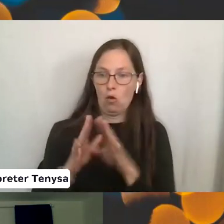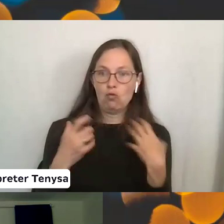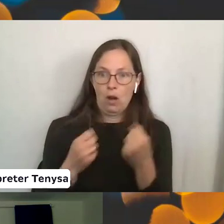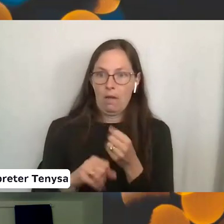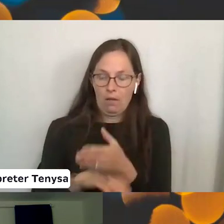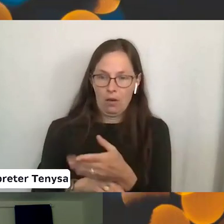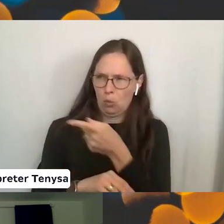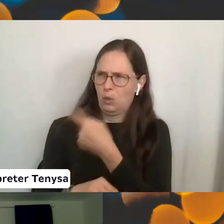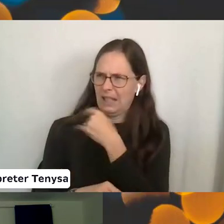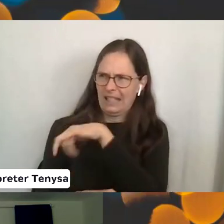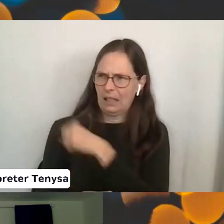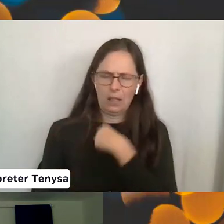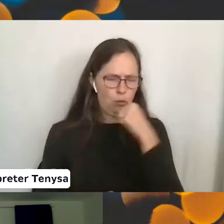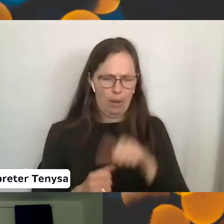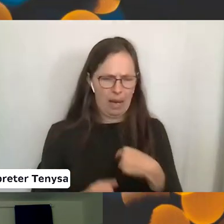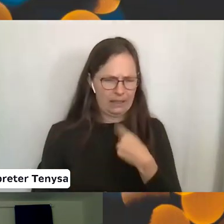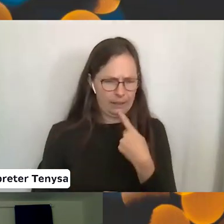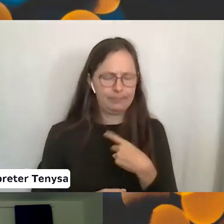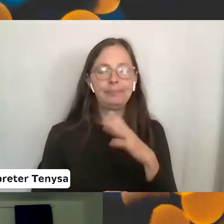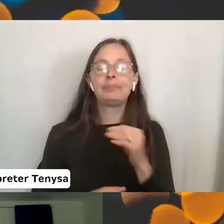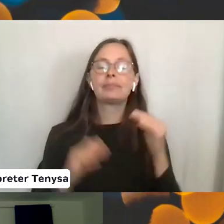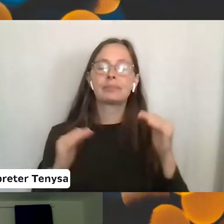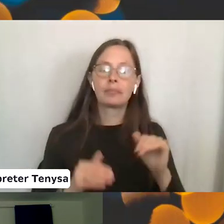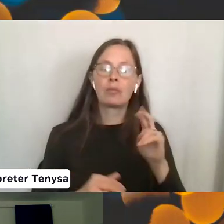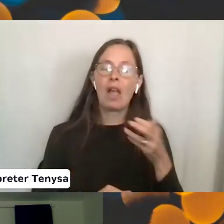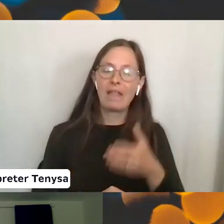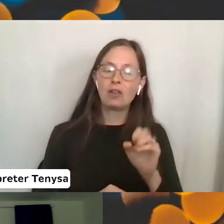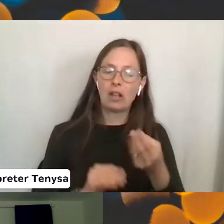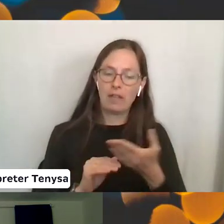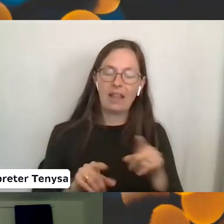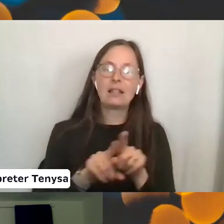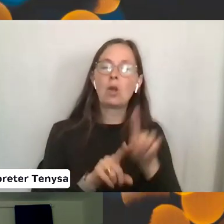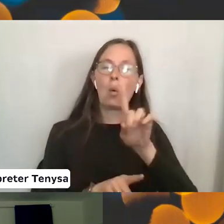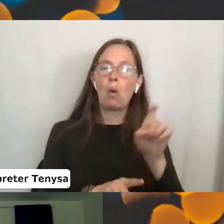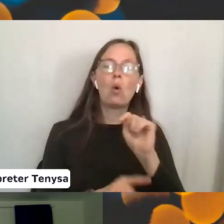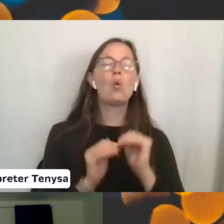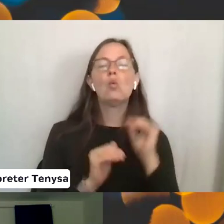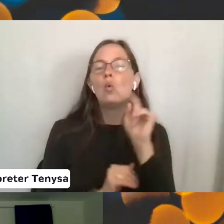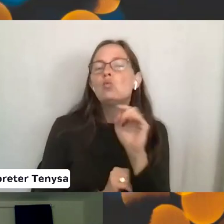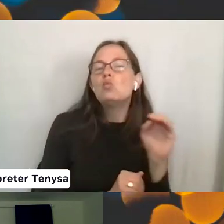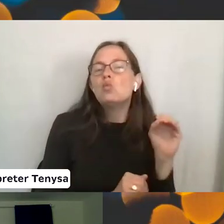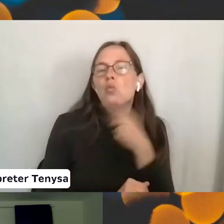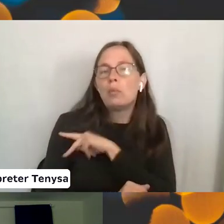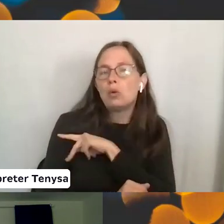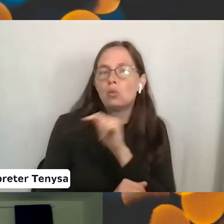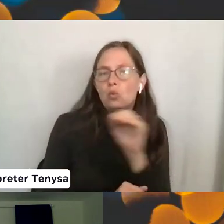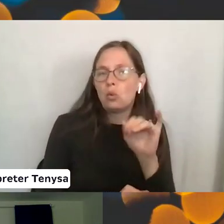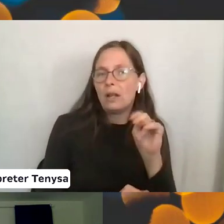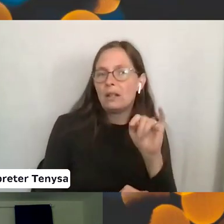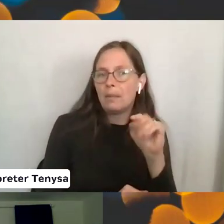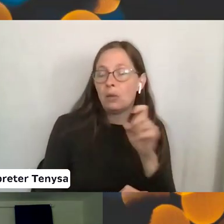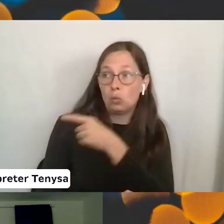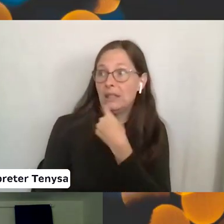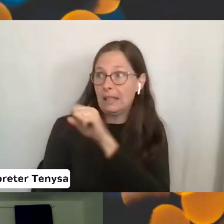I don't remember what I said. And then, are there such things as questions that are too intimate? And you said yes, and I said